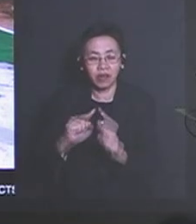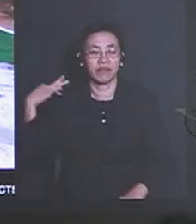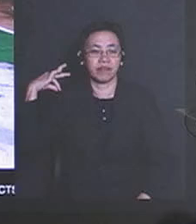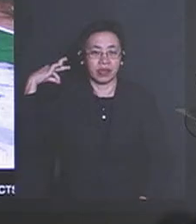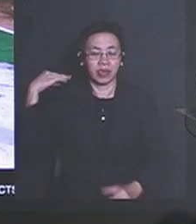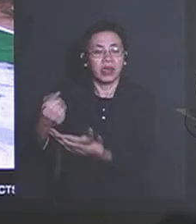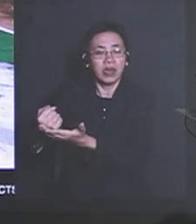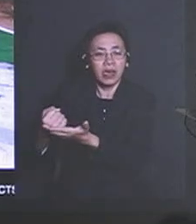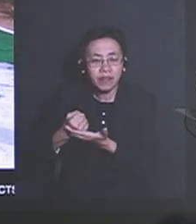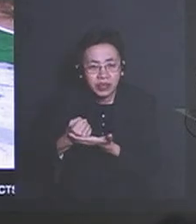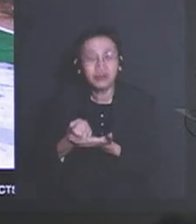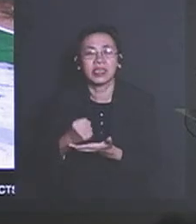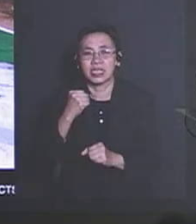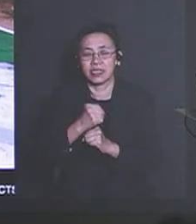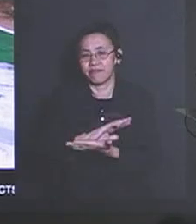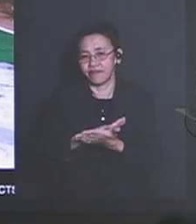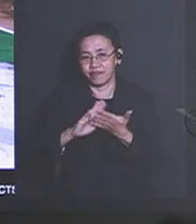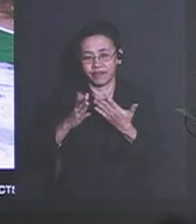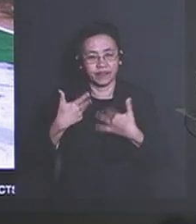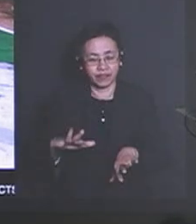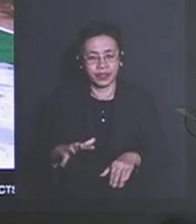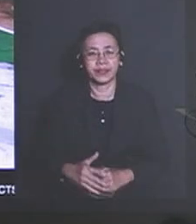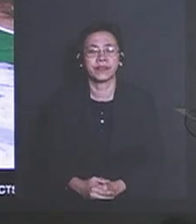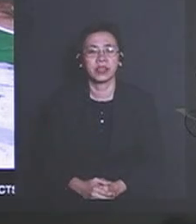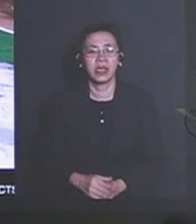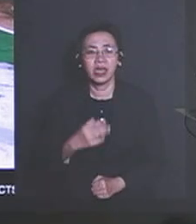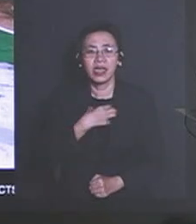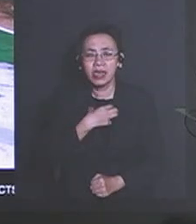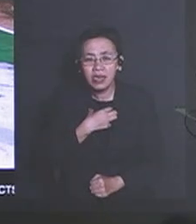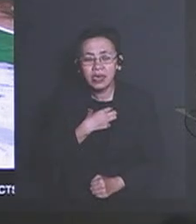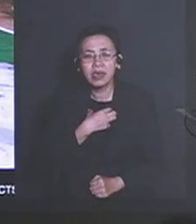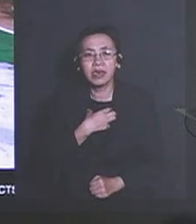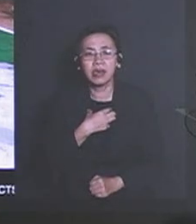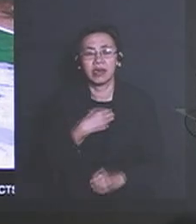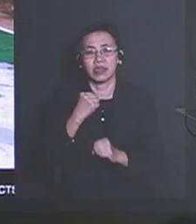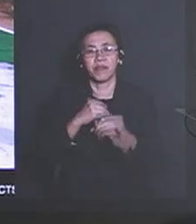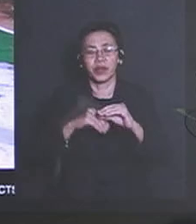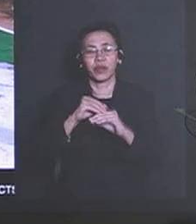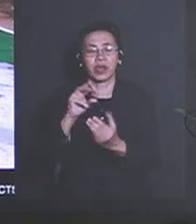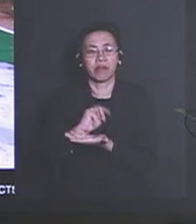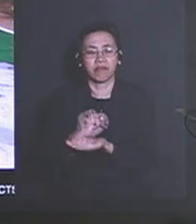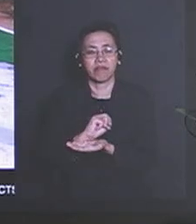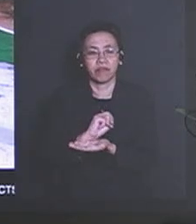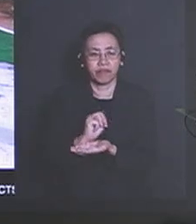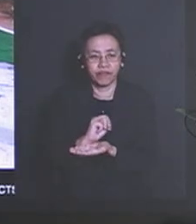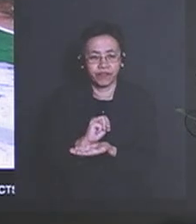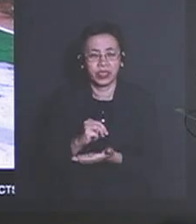of the foundation's campaign. And all volunteers will work closely alongside the local and the students.